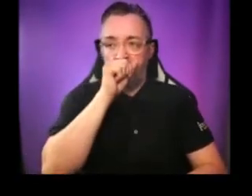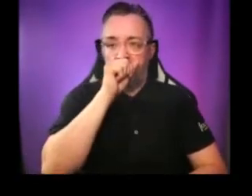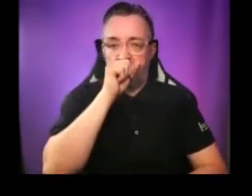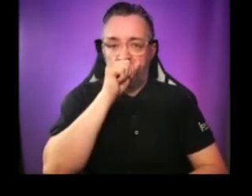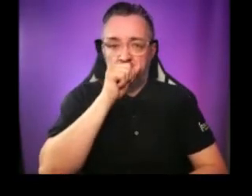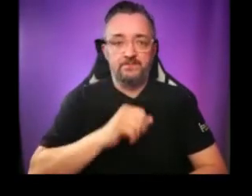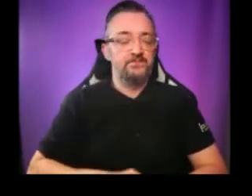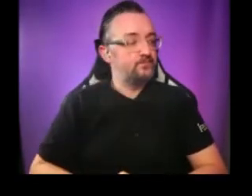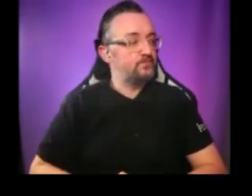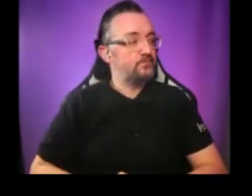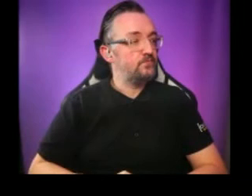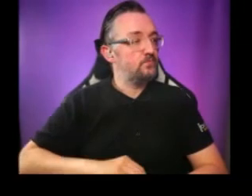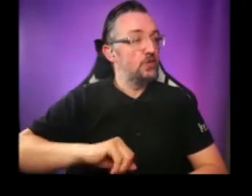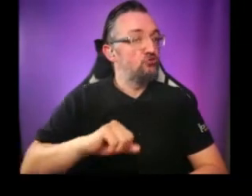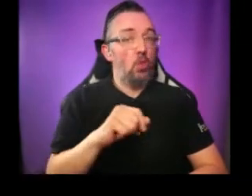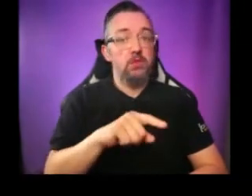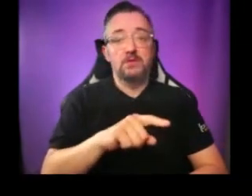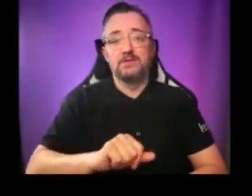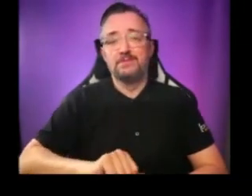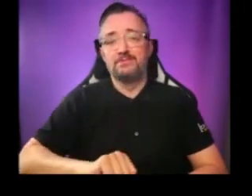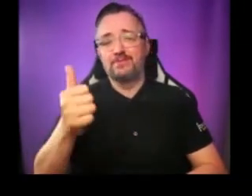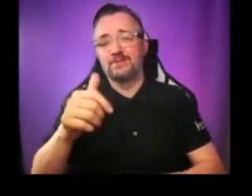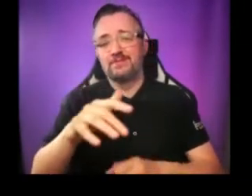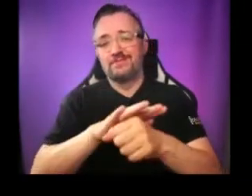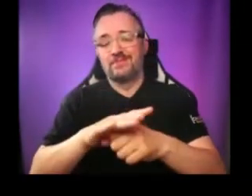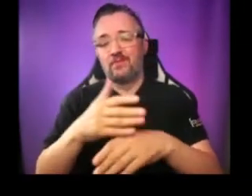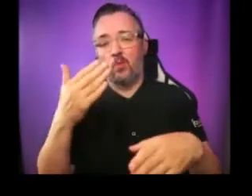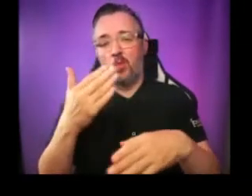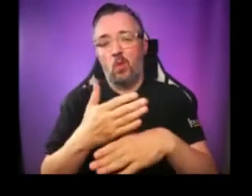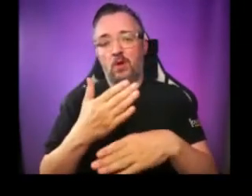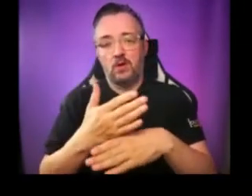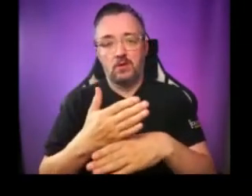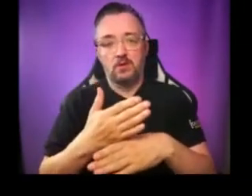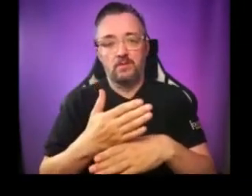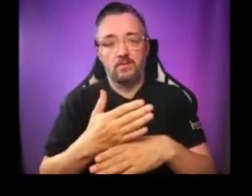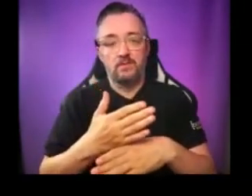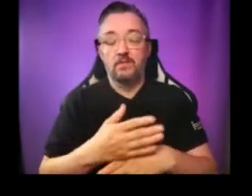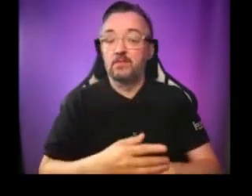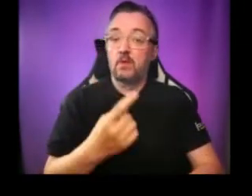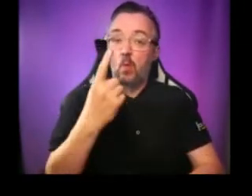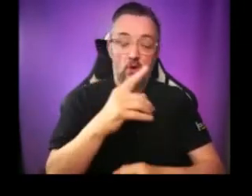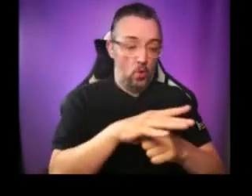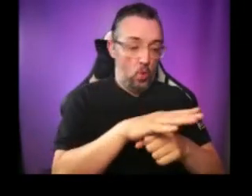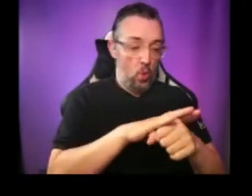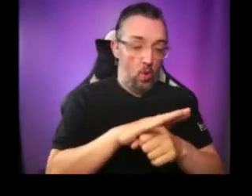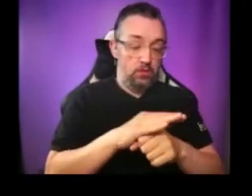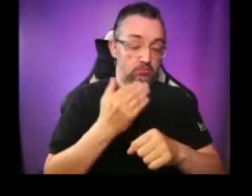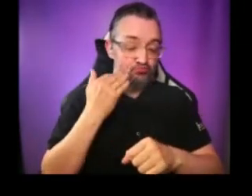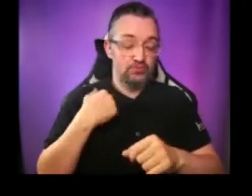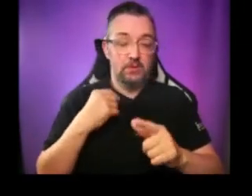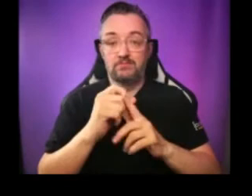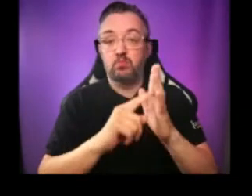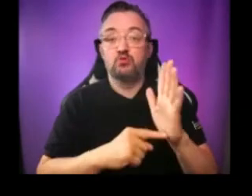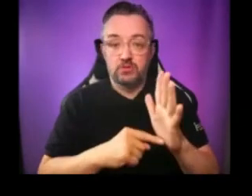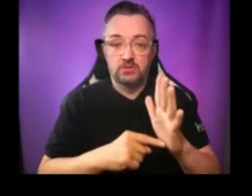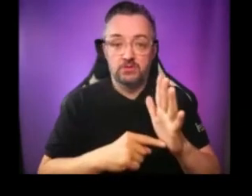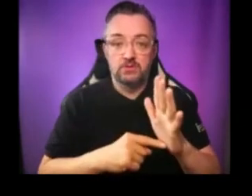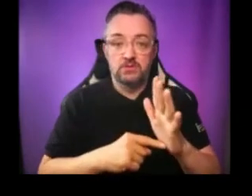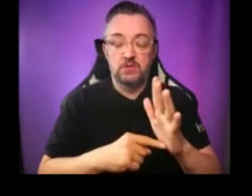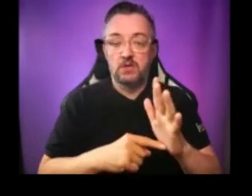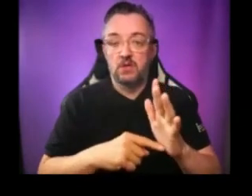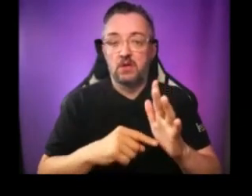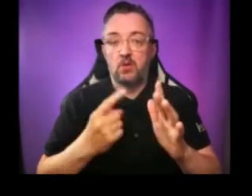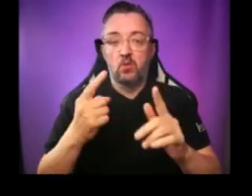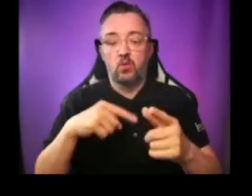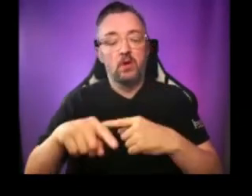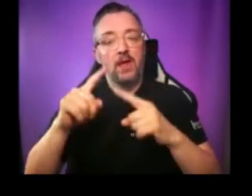Scotland is a fantastic place to work in this space. Just one local and recent project I mentioned earlier from our colleagues at